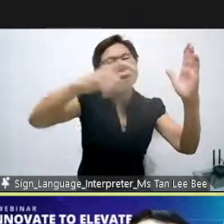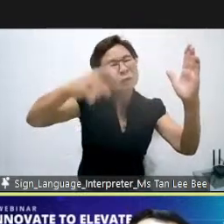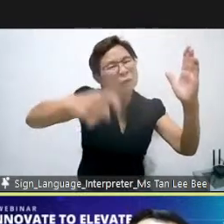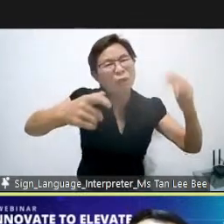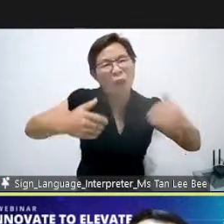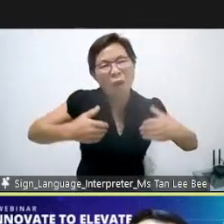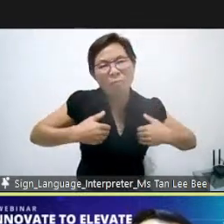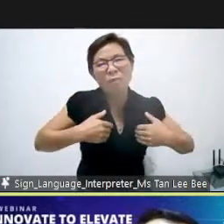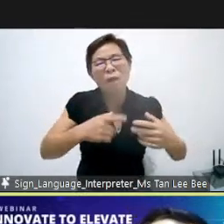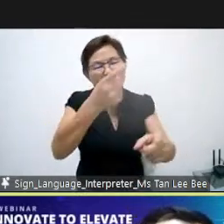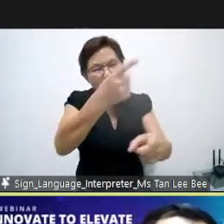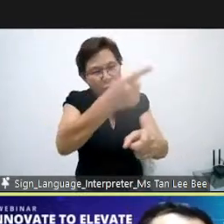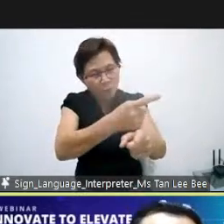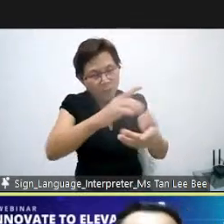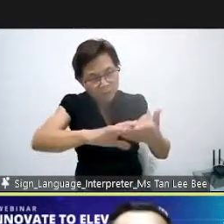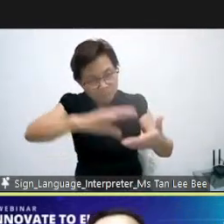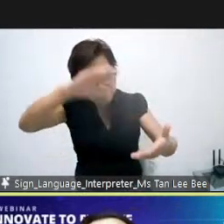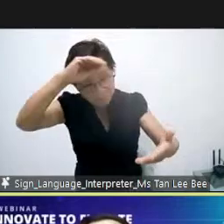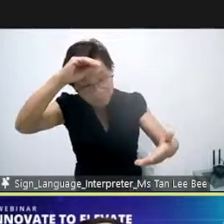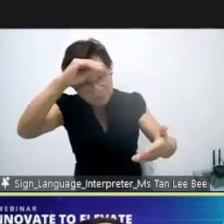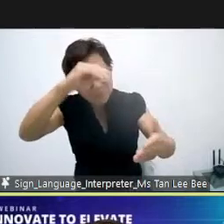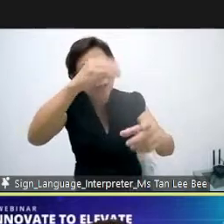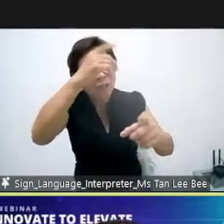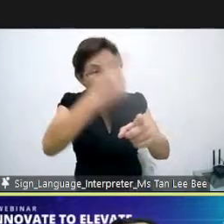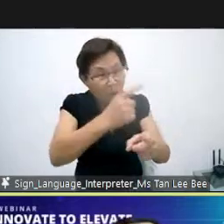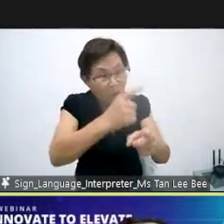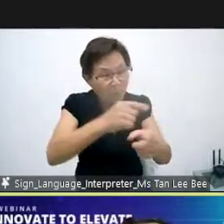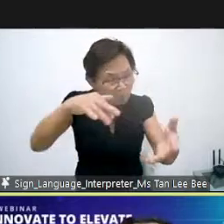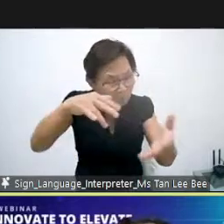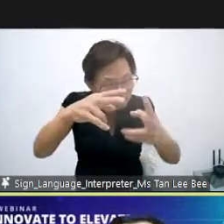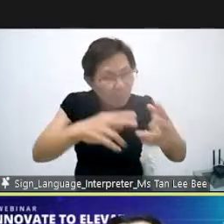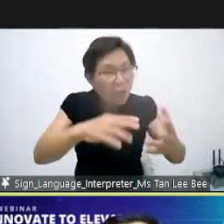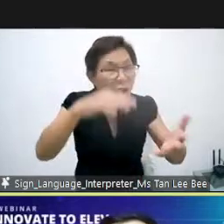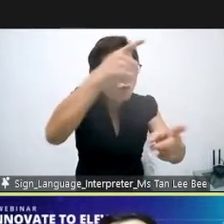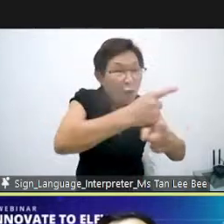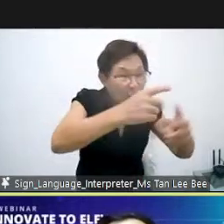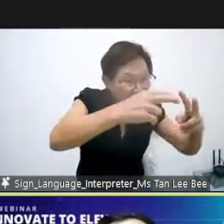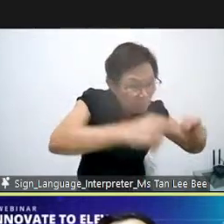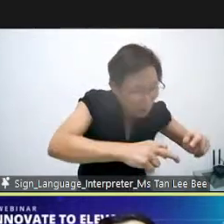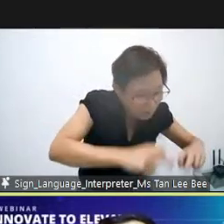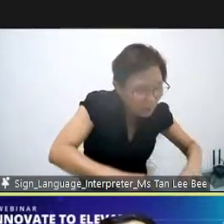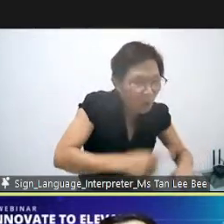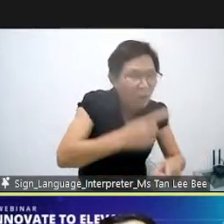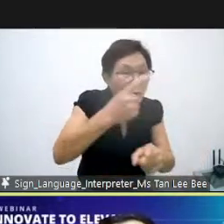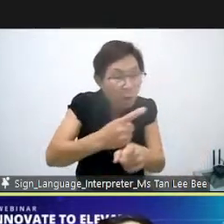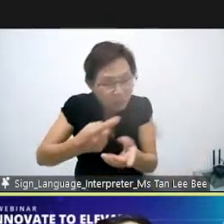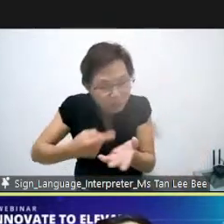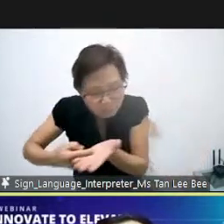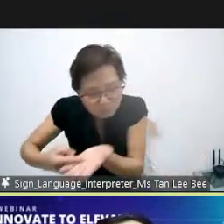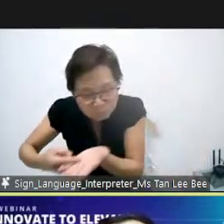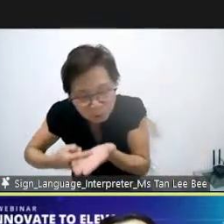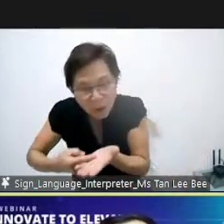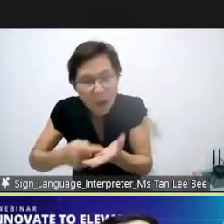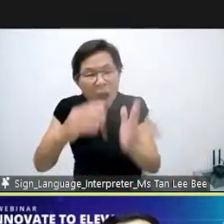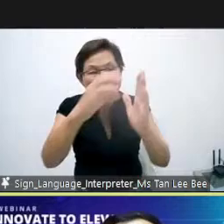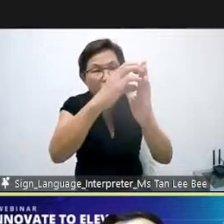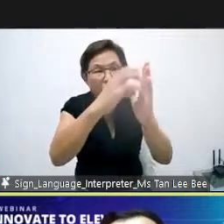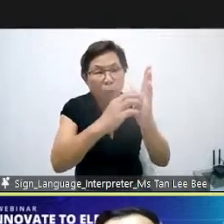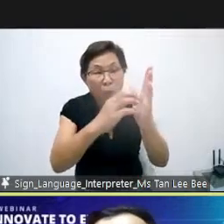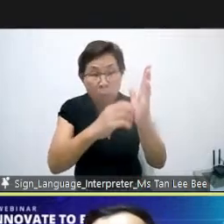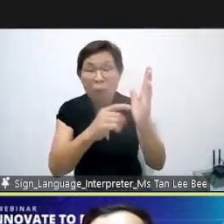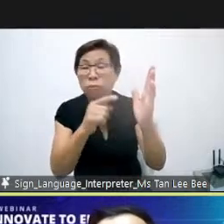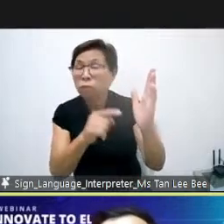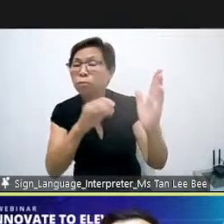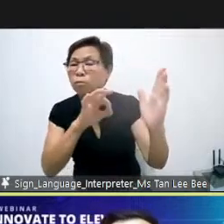proper study. We have to have proper discussion, so that we can come up with proper modules, and the modules will be really benefit to